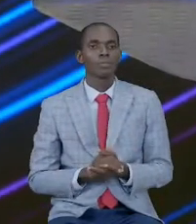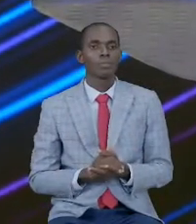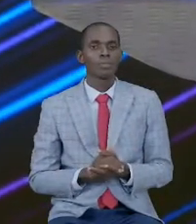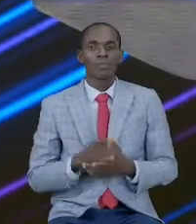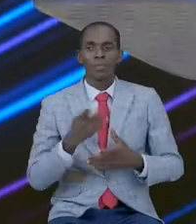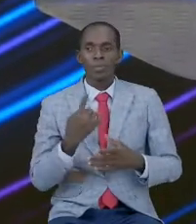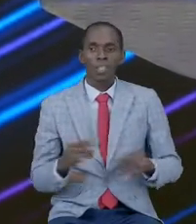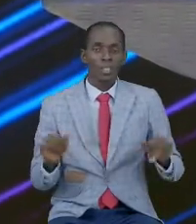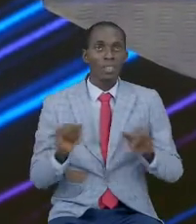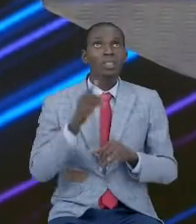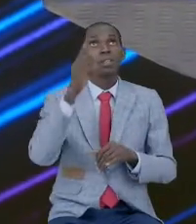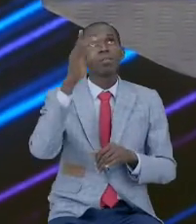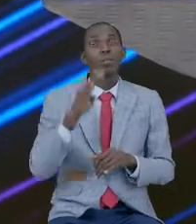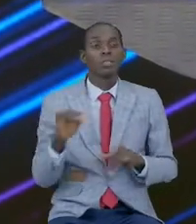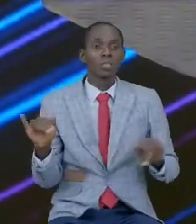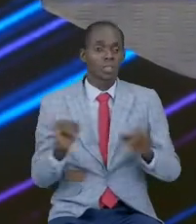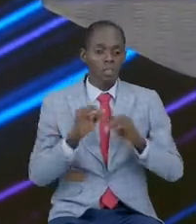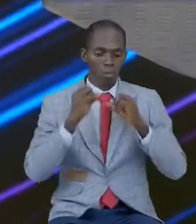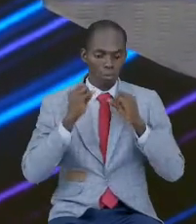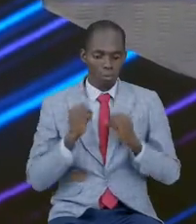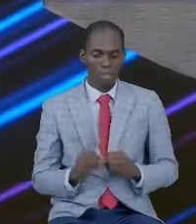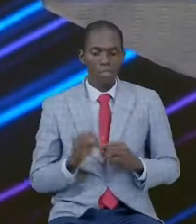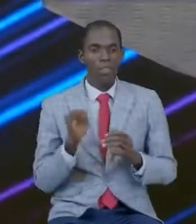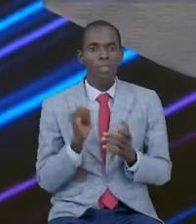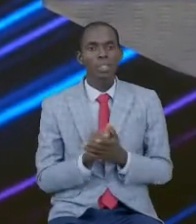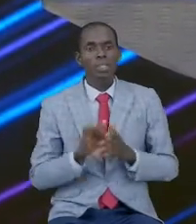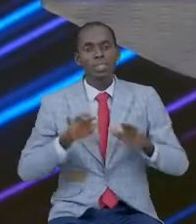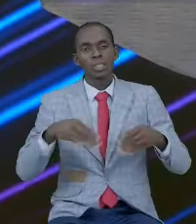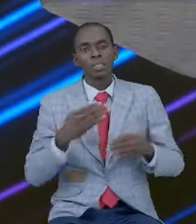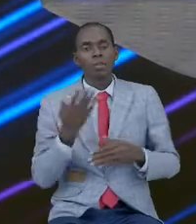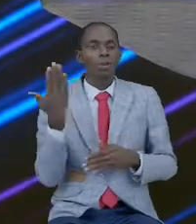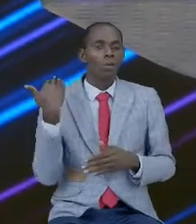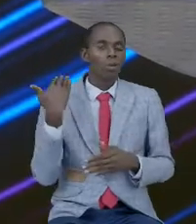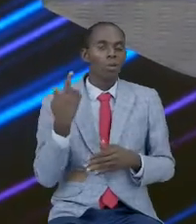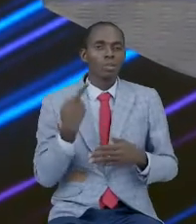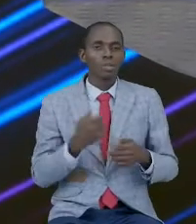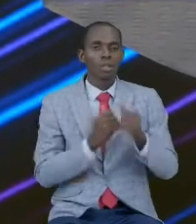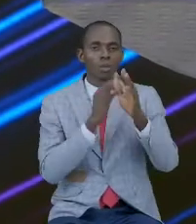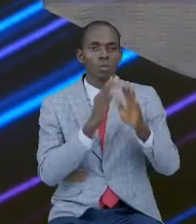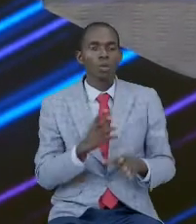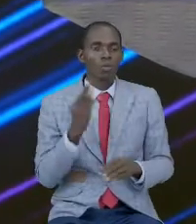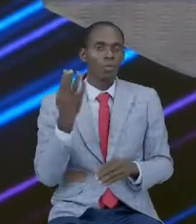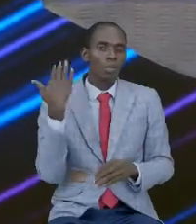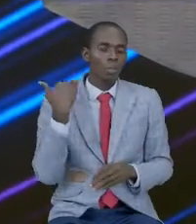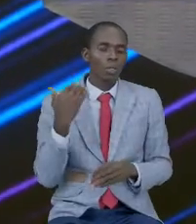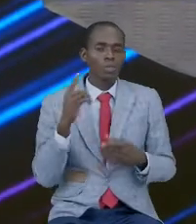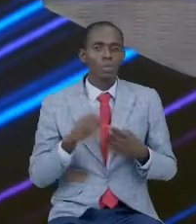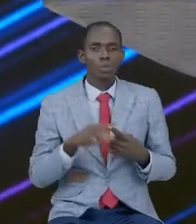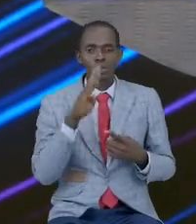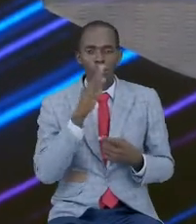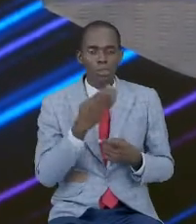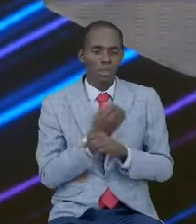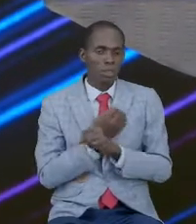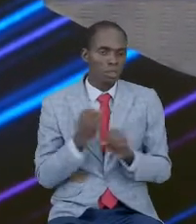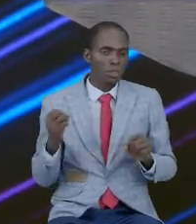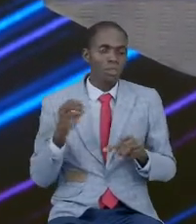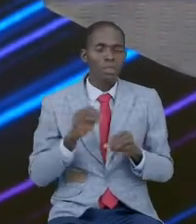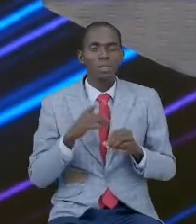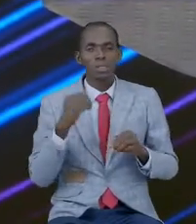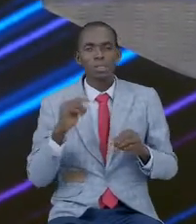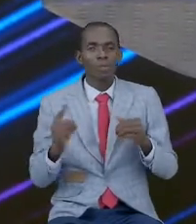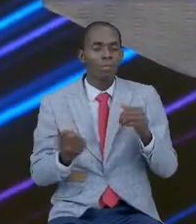same word, the same power that made those apostles to be born again in the first century, that same